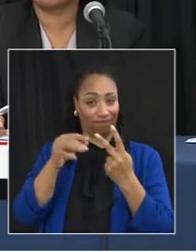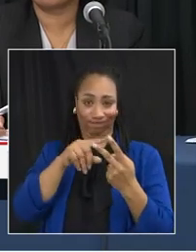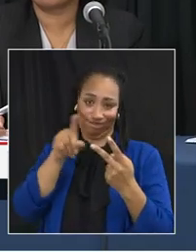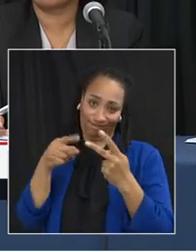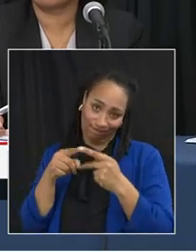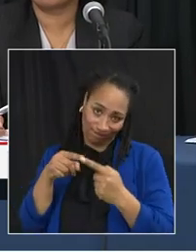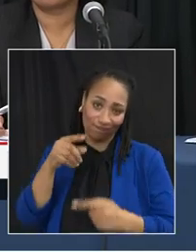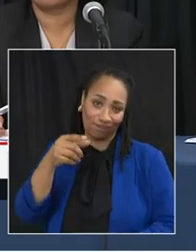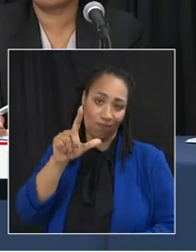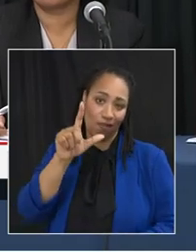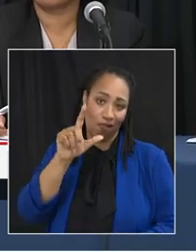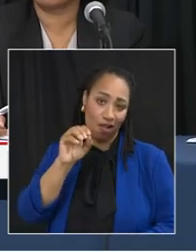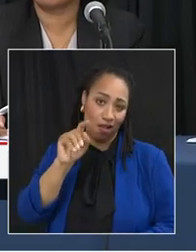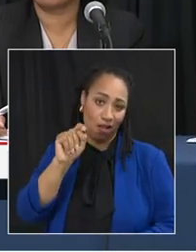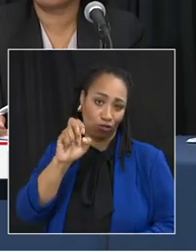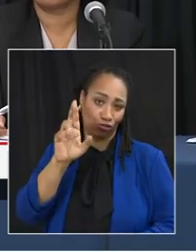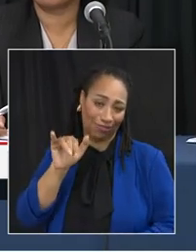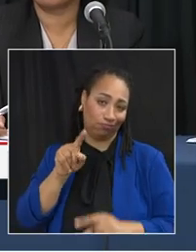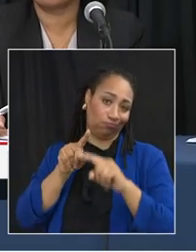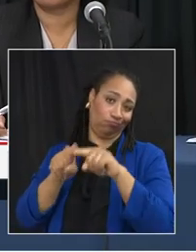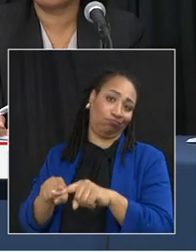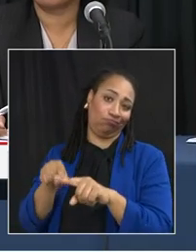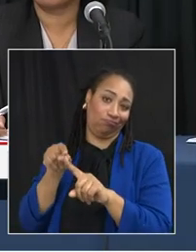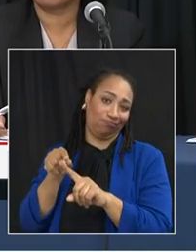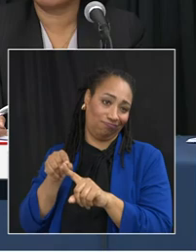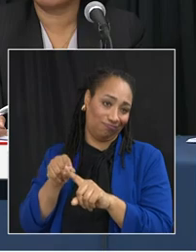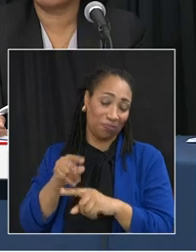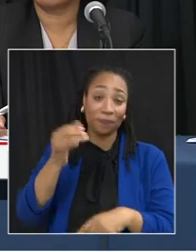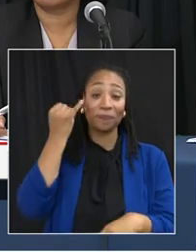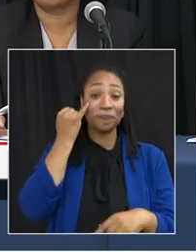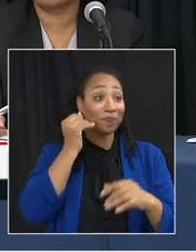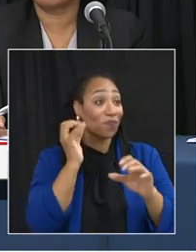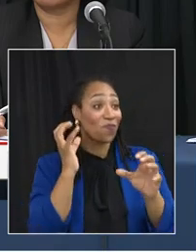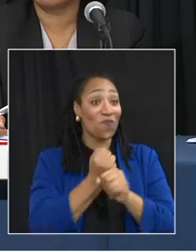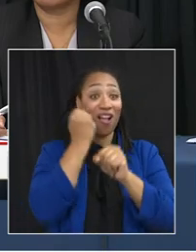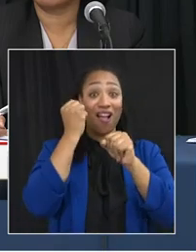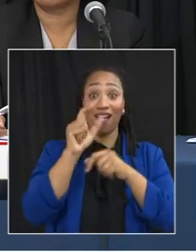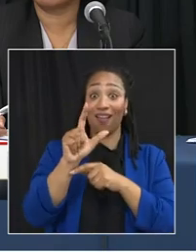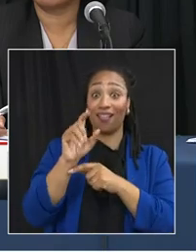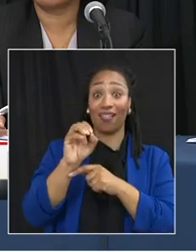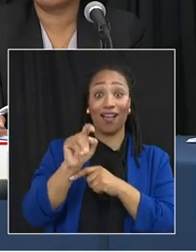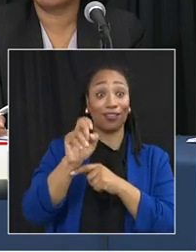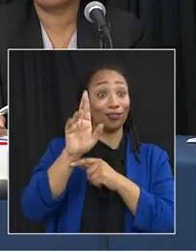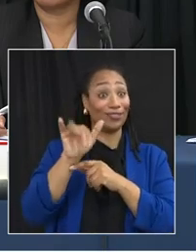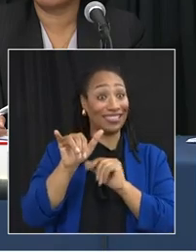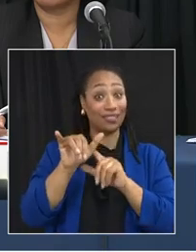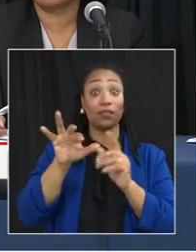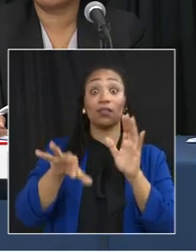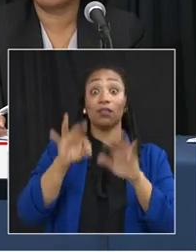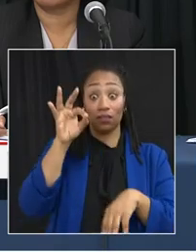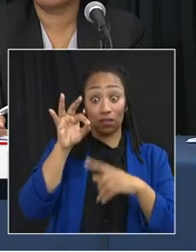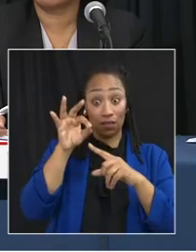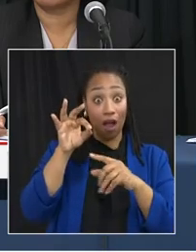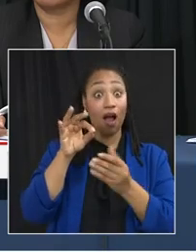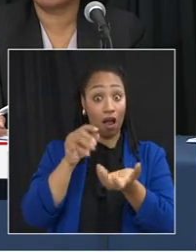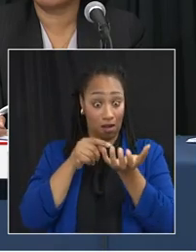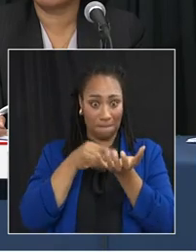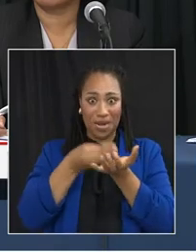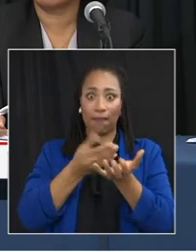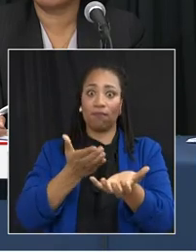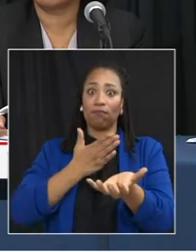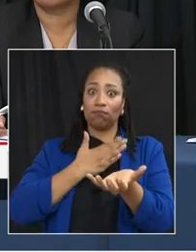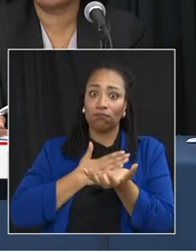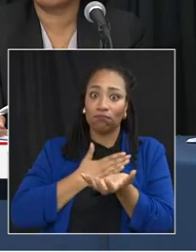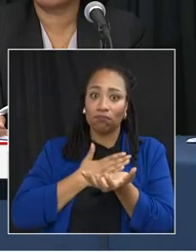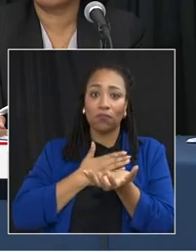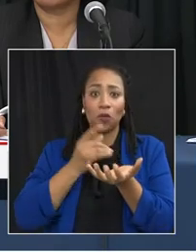grant, that they know when they shop for home, that money is theirs. Give them a fairly long window to be able to find